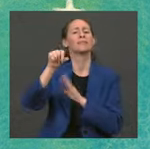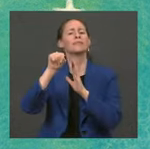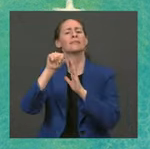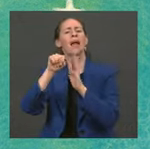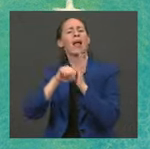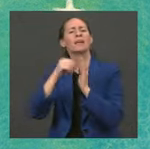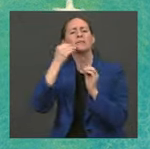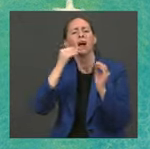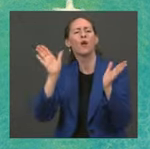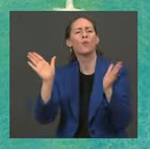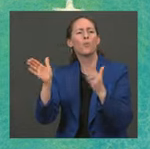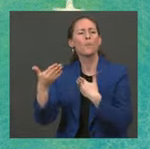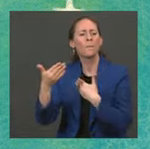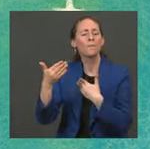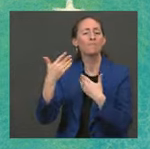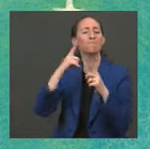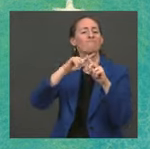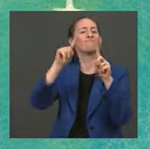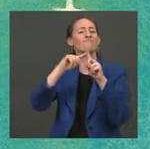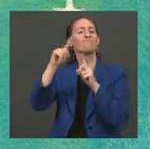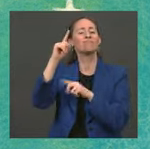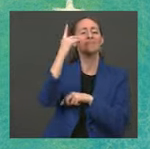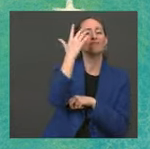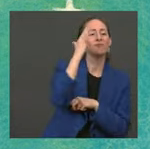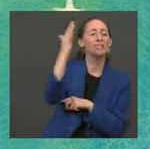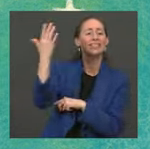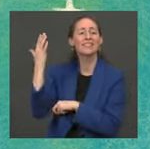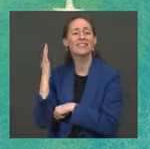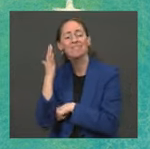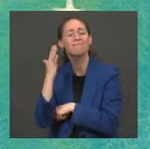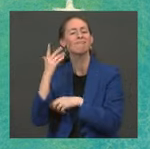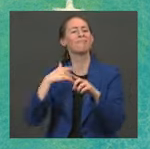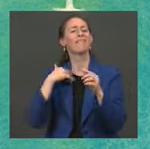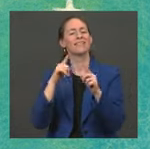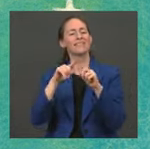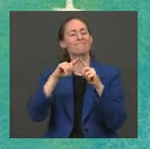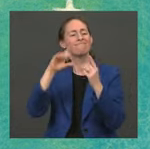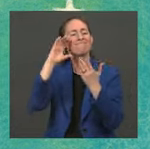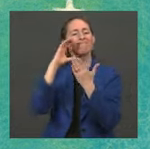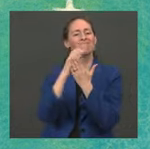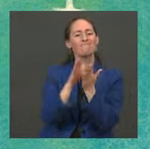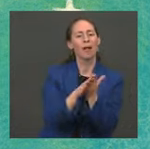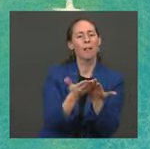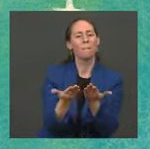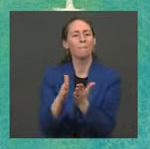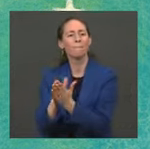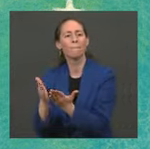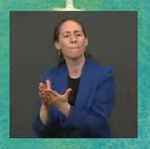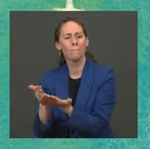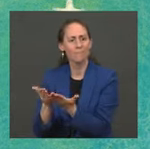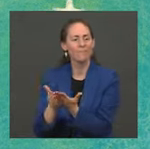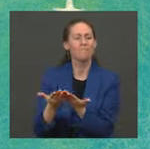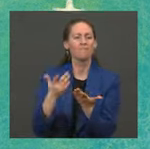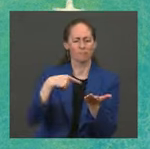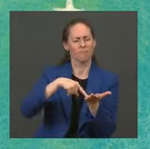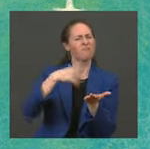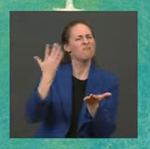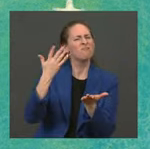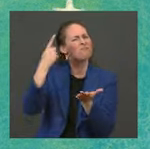albums documenting the families of this home and reminding us of the love that binds all of